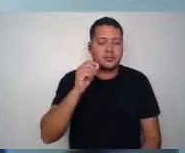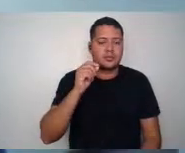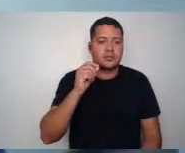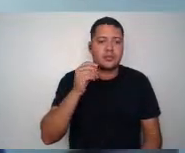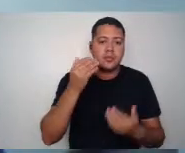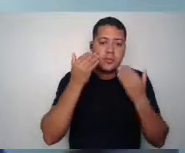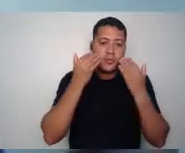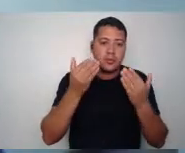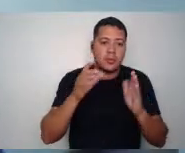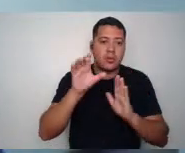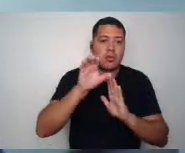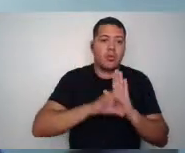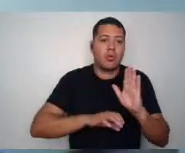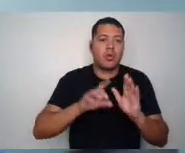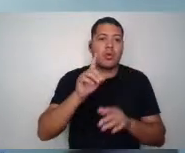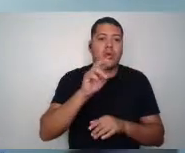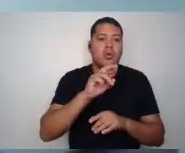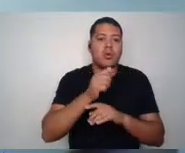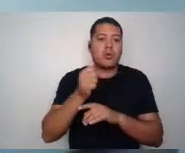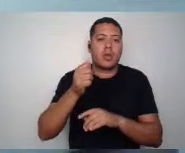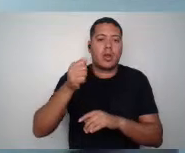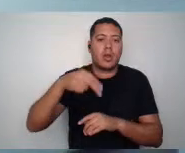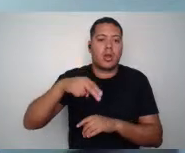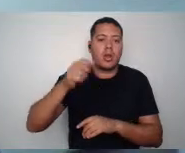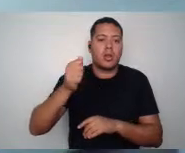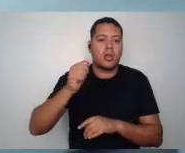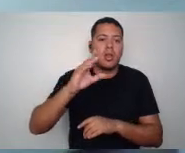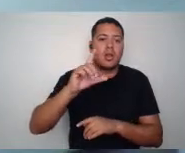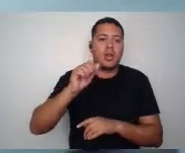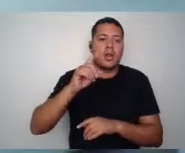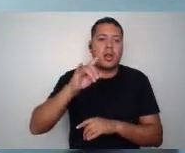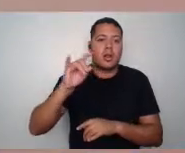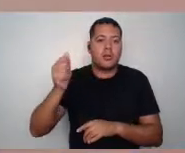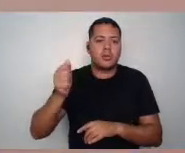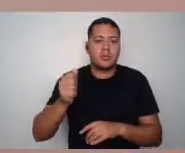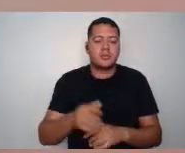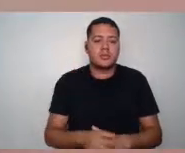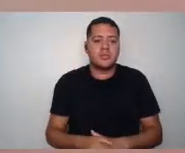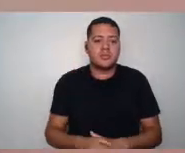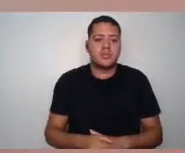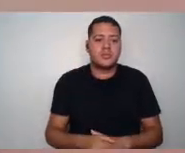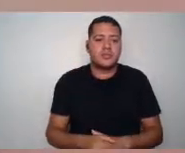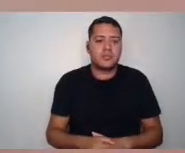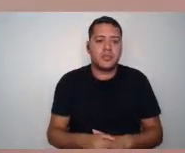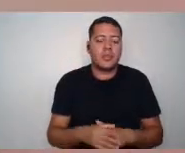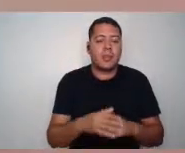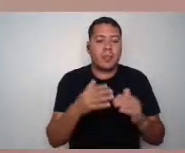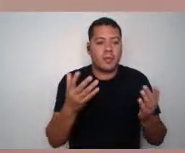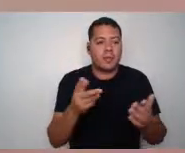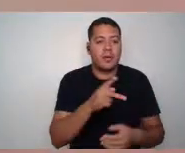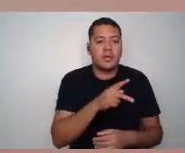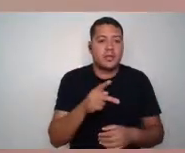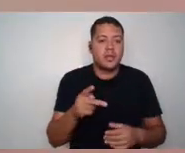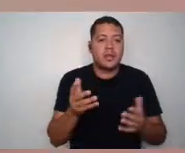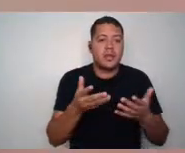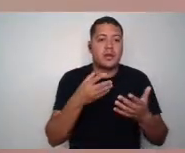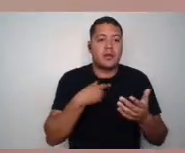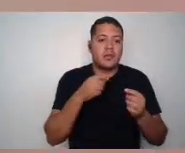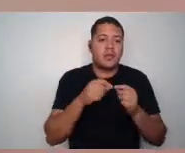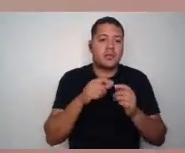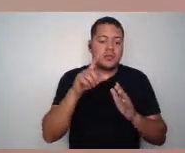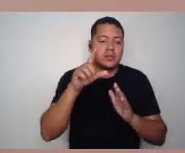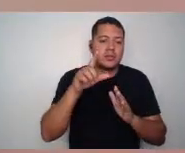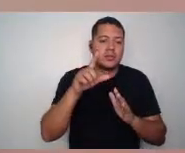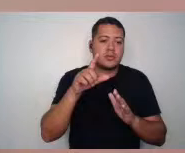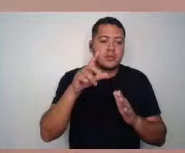Cavalcante for to mention the curriculum, the resume of Ana Cláudia Cardoso. Do currículo